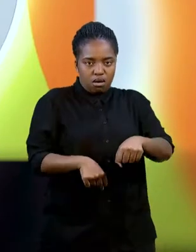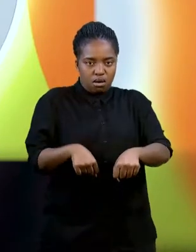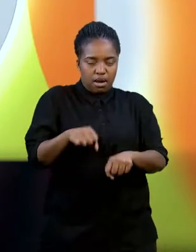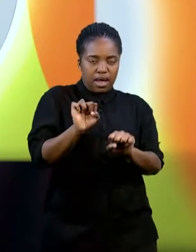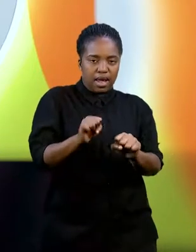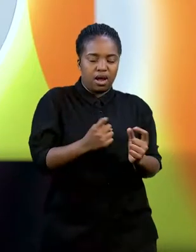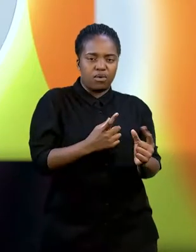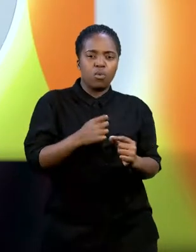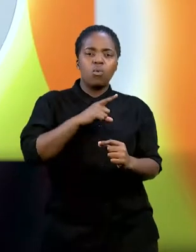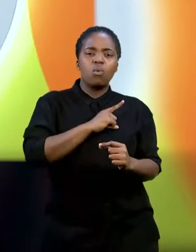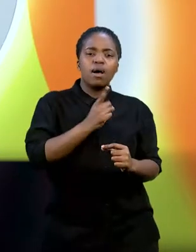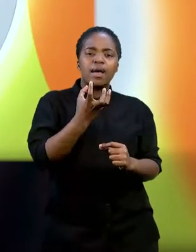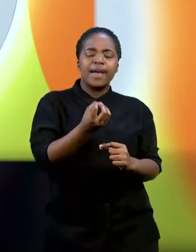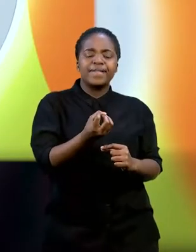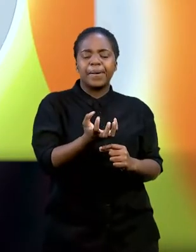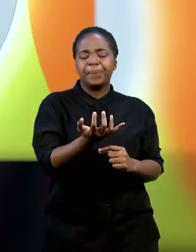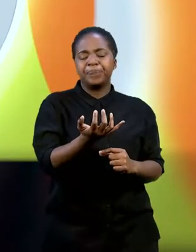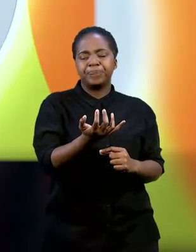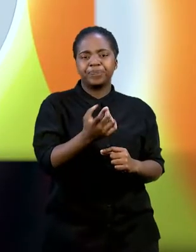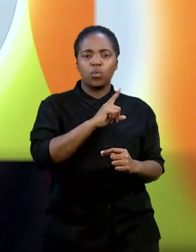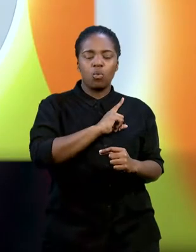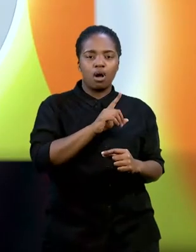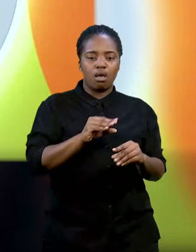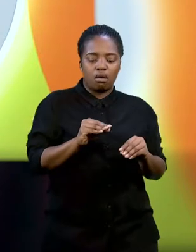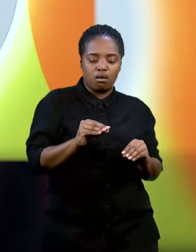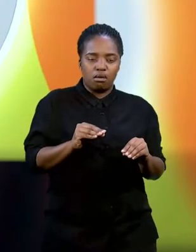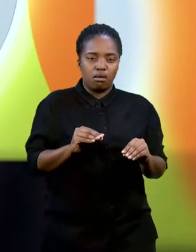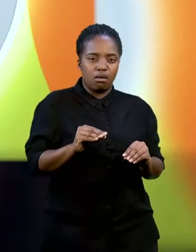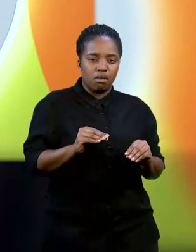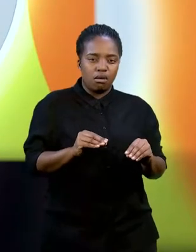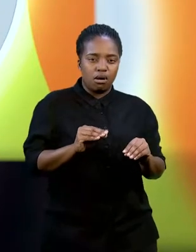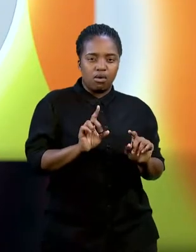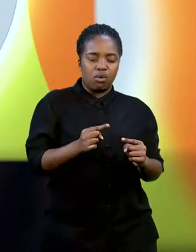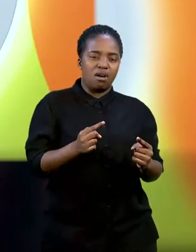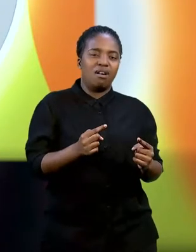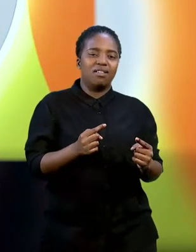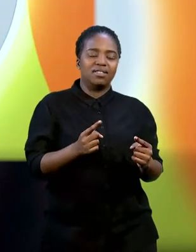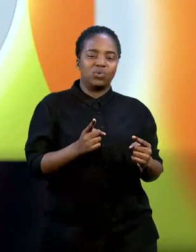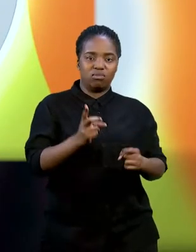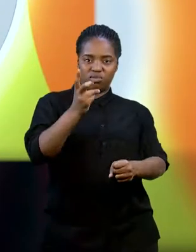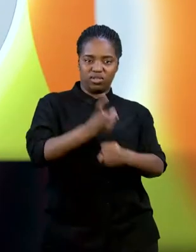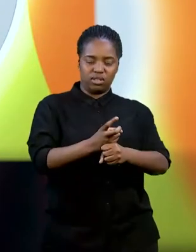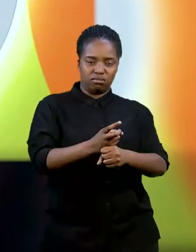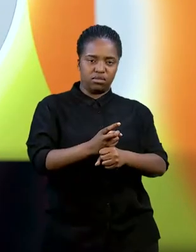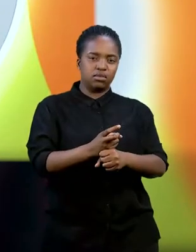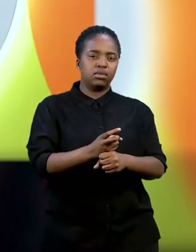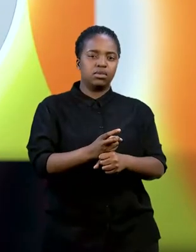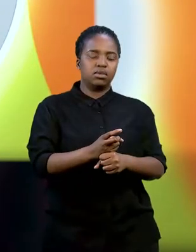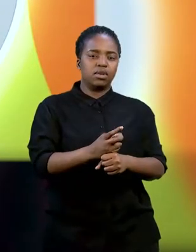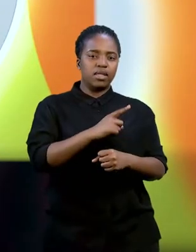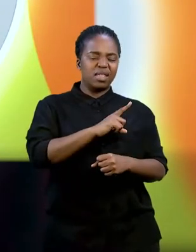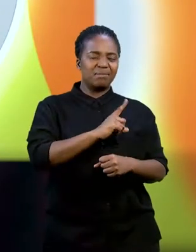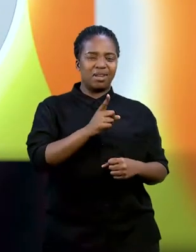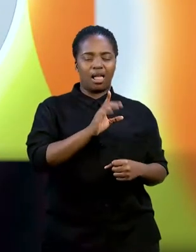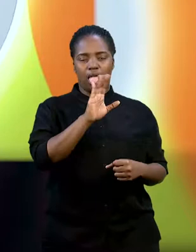Because the cerebral palsy also affects muscle movement. Yeah, more to my leg. So I get that